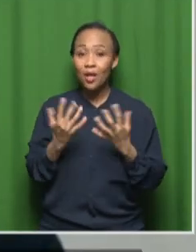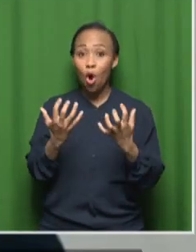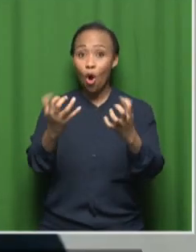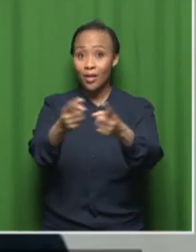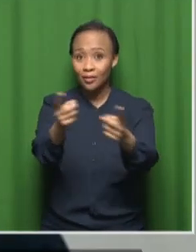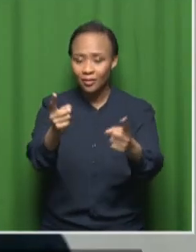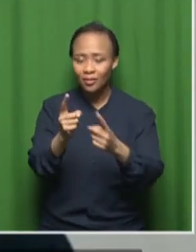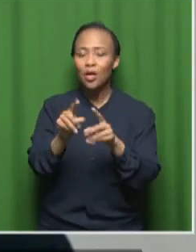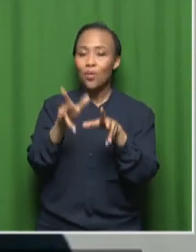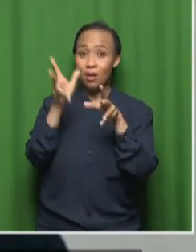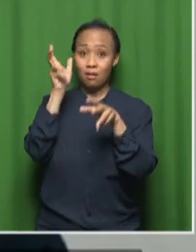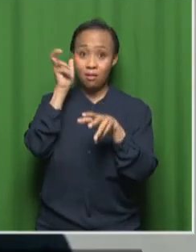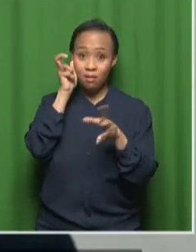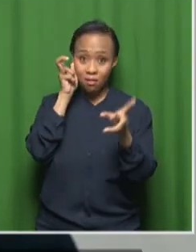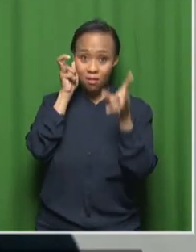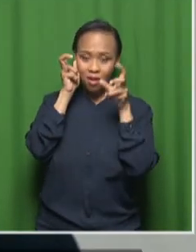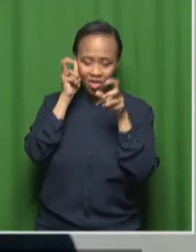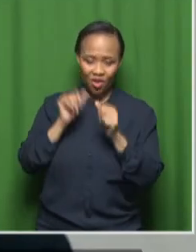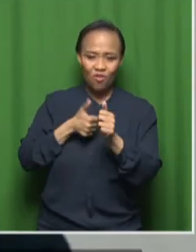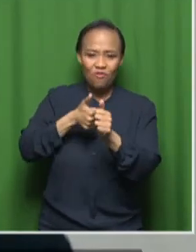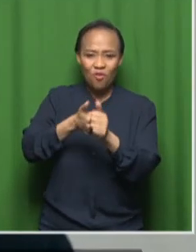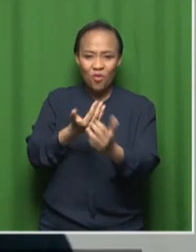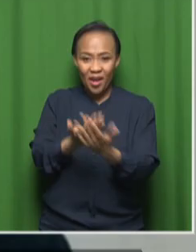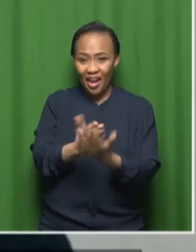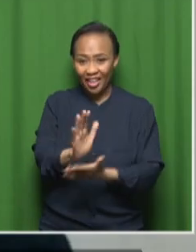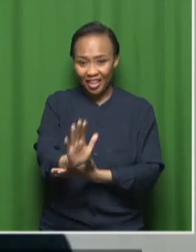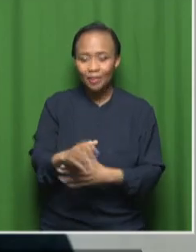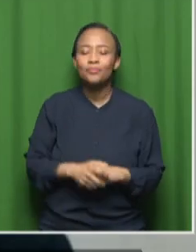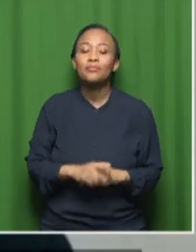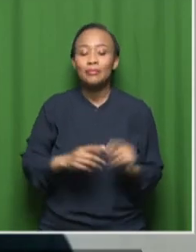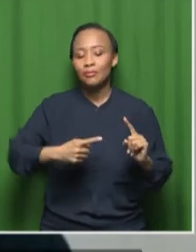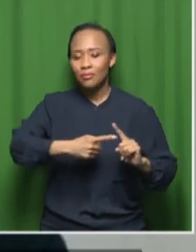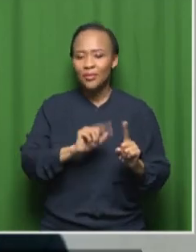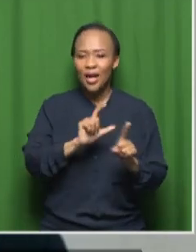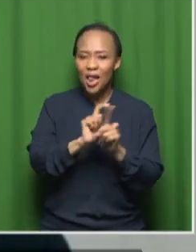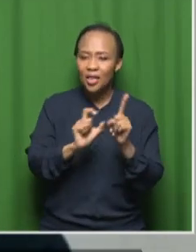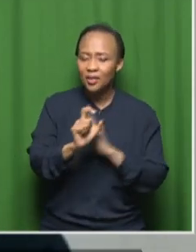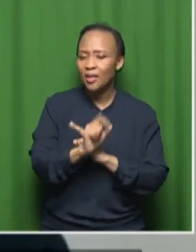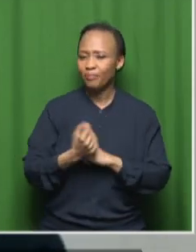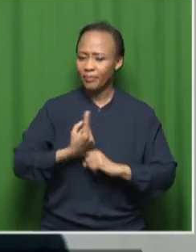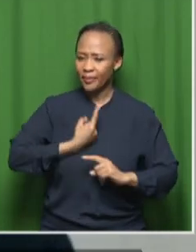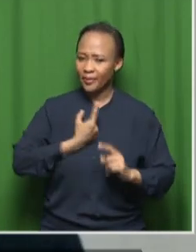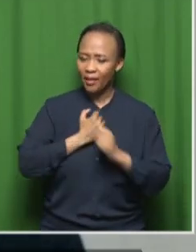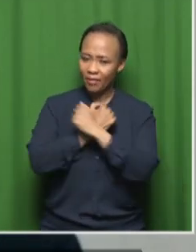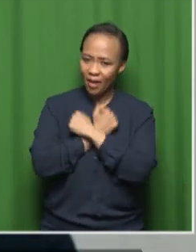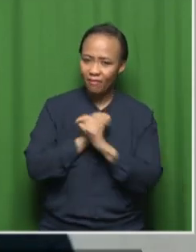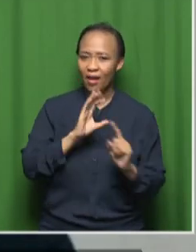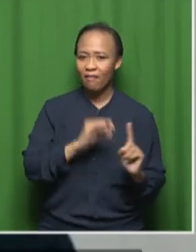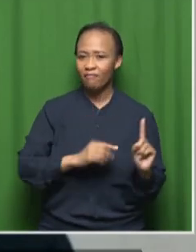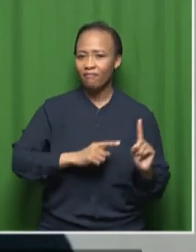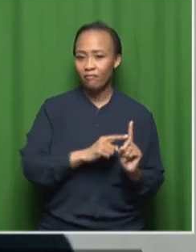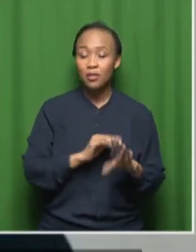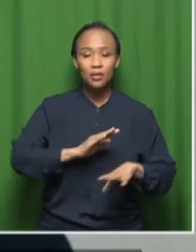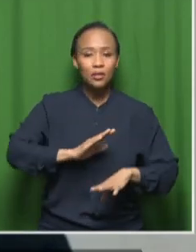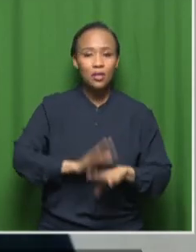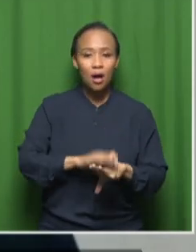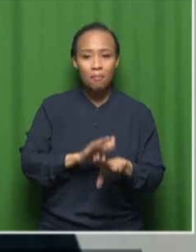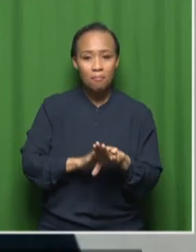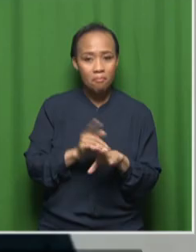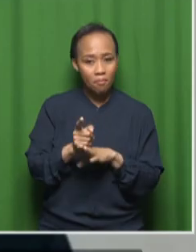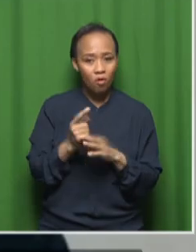Prof. Khumalo loved culture, loved himself, and he started, obviously, he lived in the era